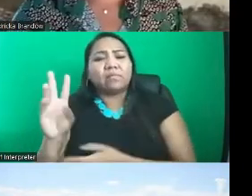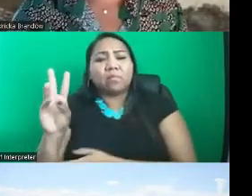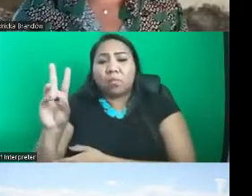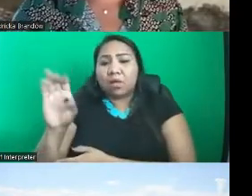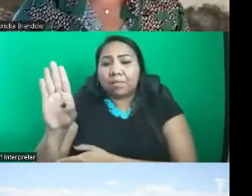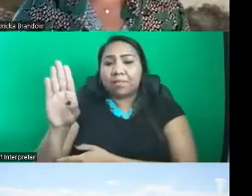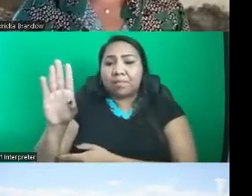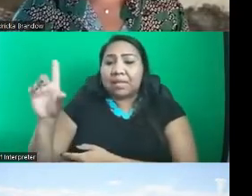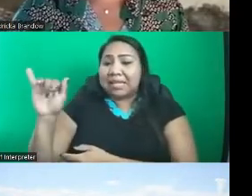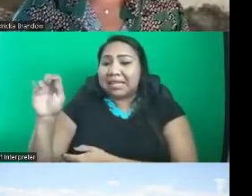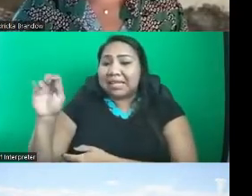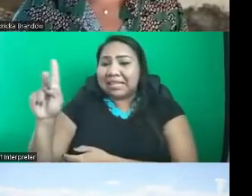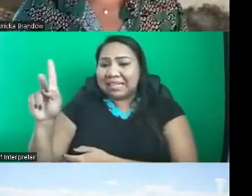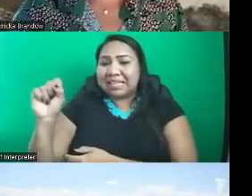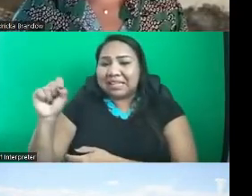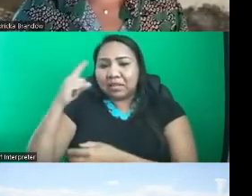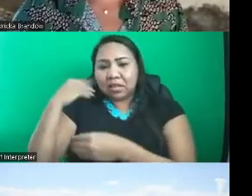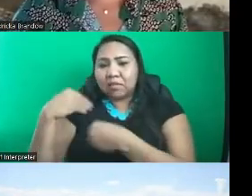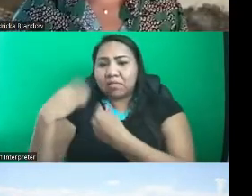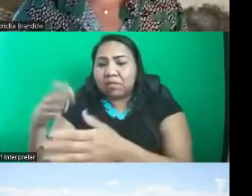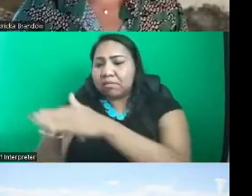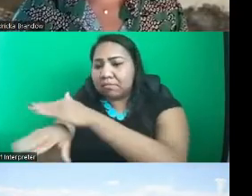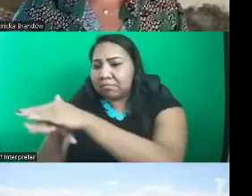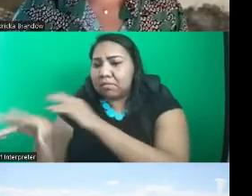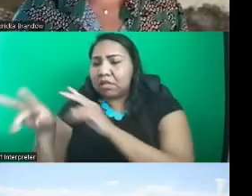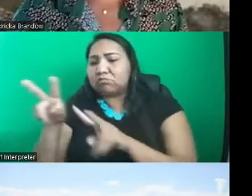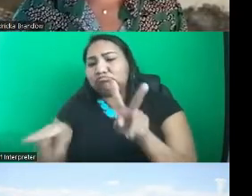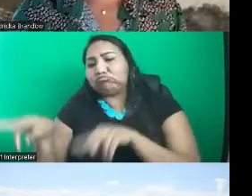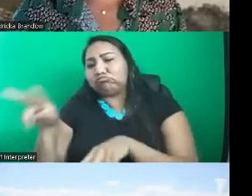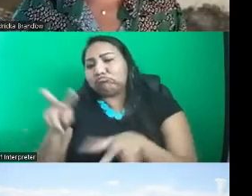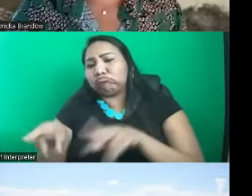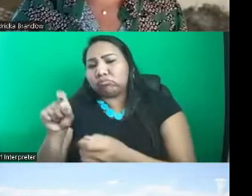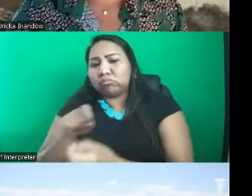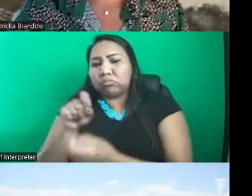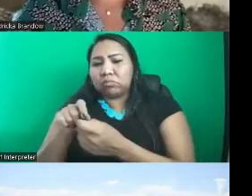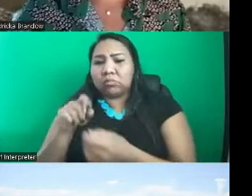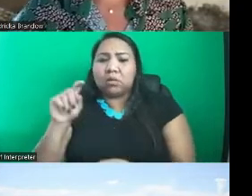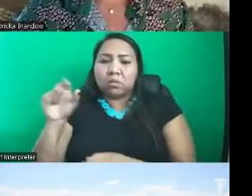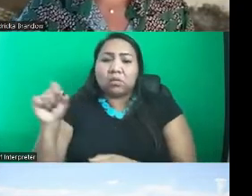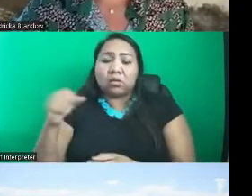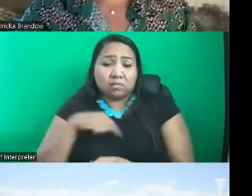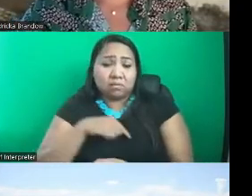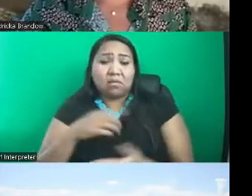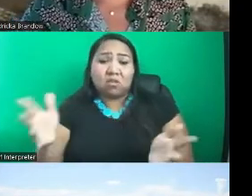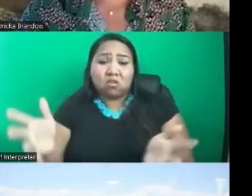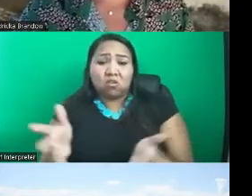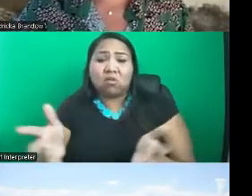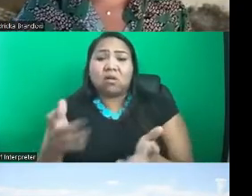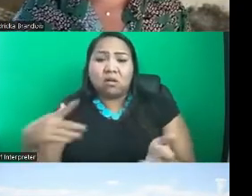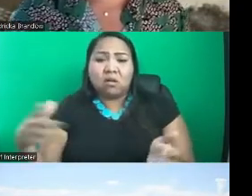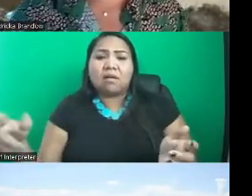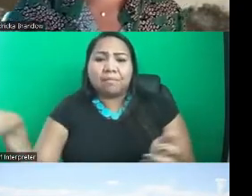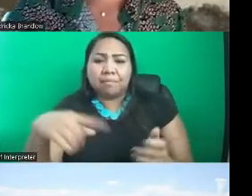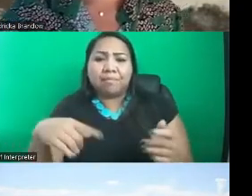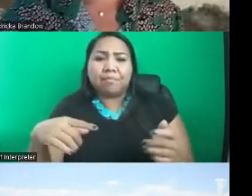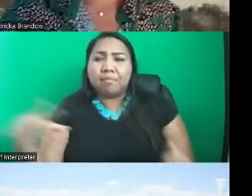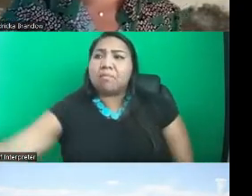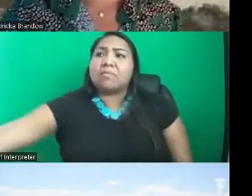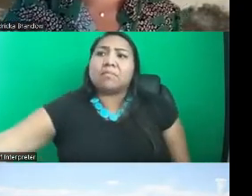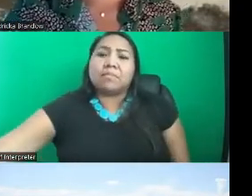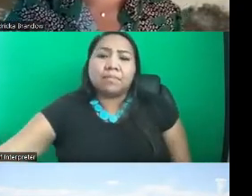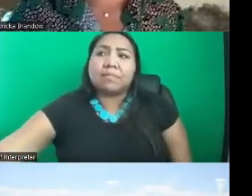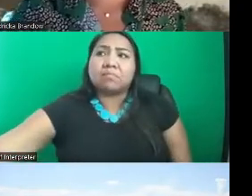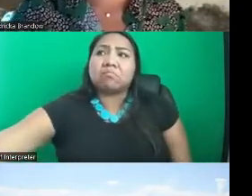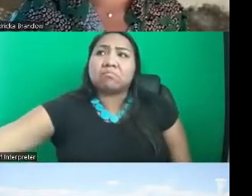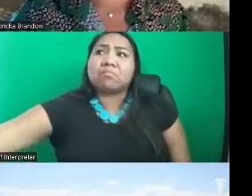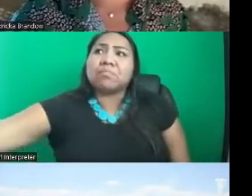you access to the specific tool itself. And we encourage those of you out there to think about how you are doing